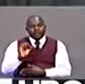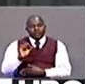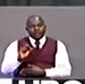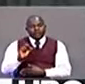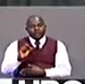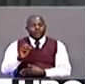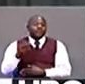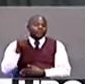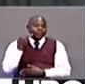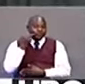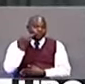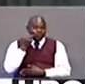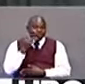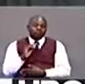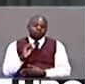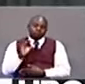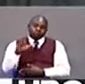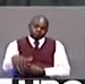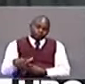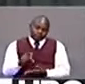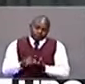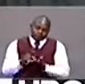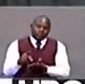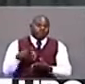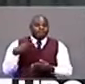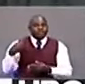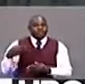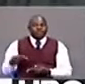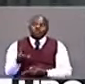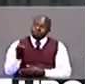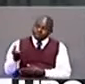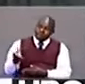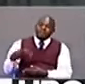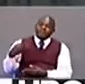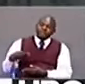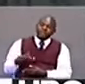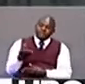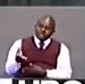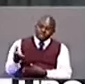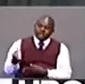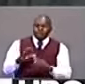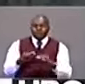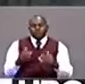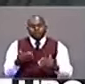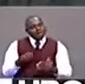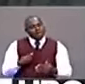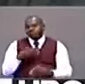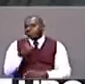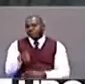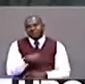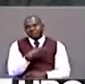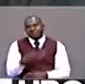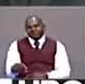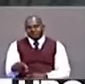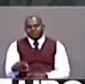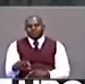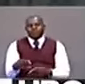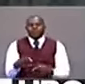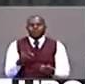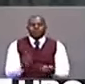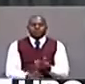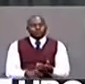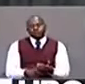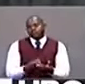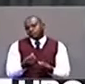$8 million into the mines. He procured equipment. When you go there, there is equipment, there is everything, but he has failed to actually do his